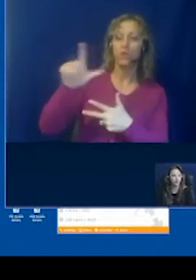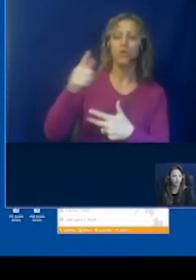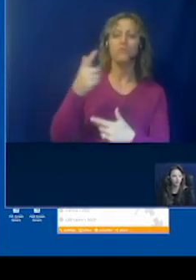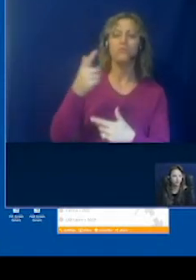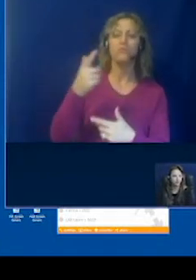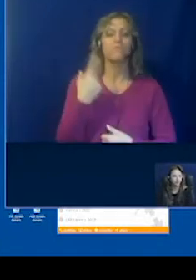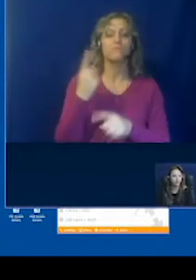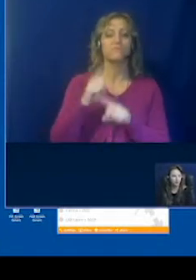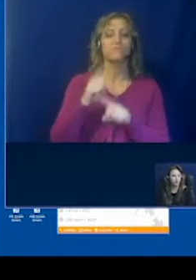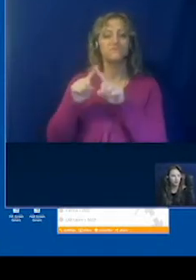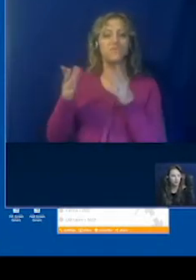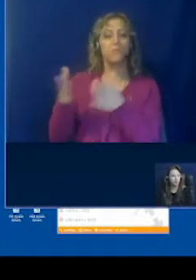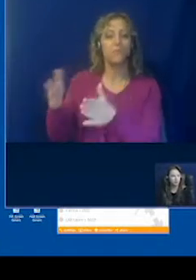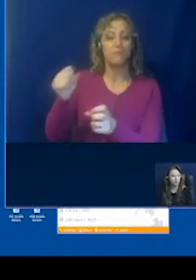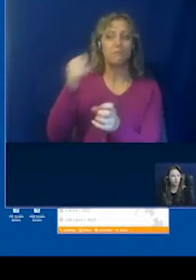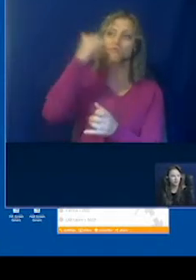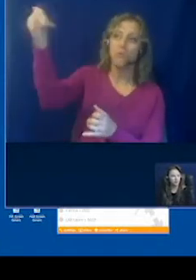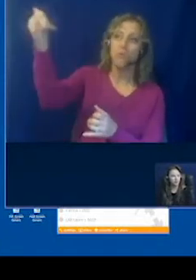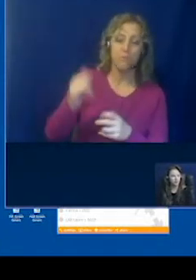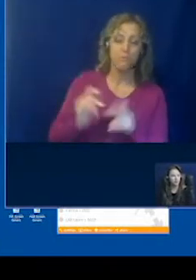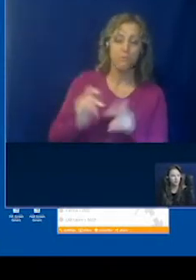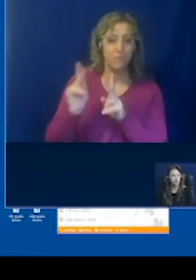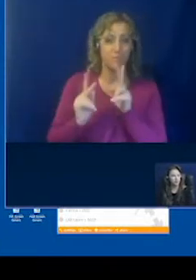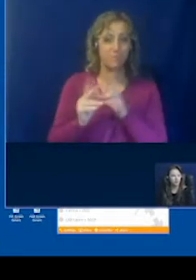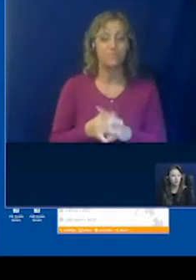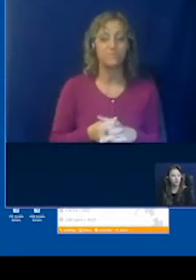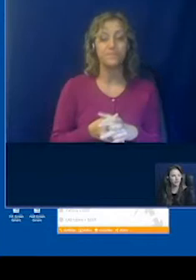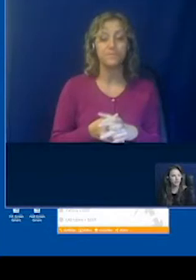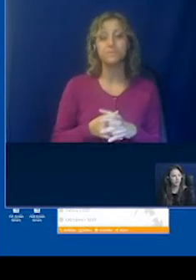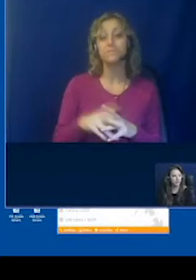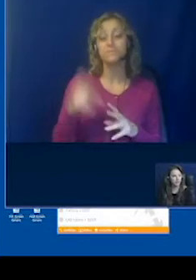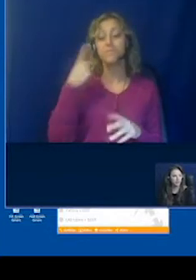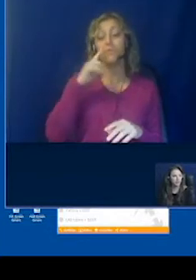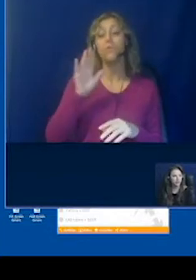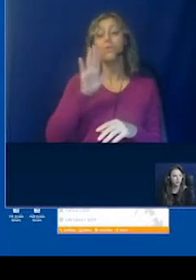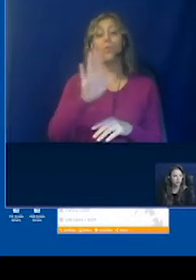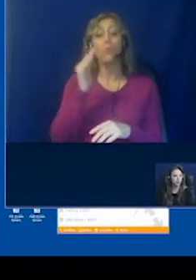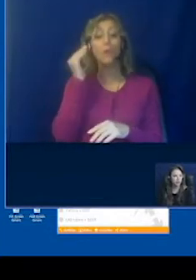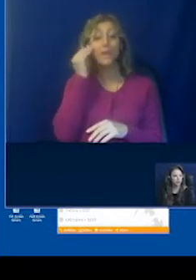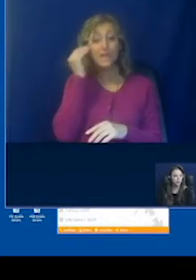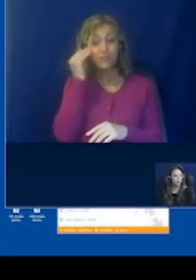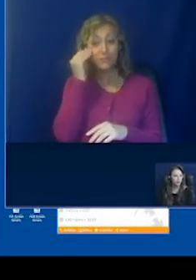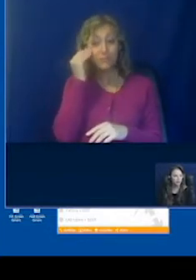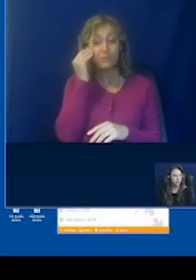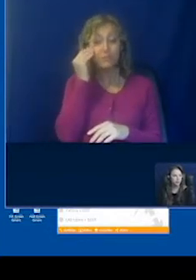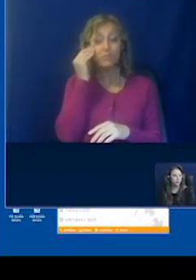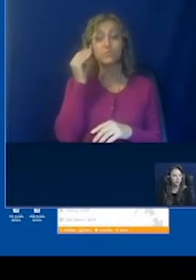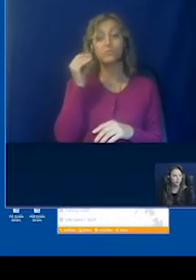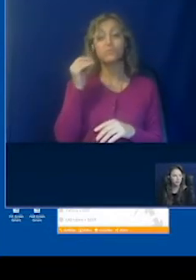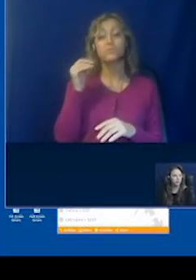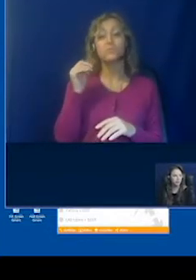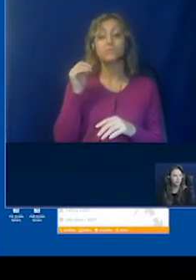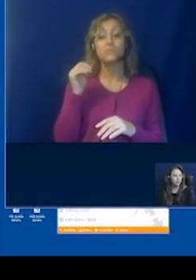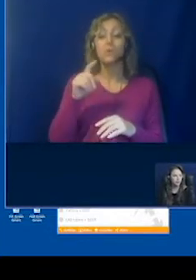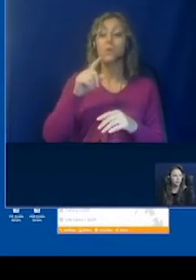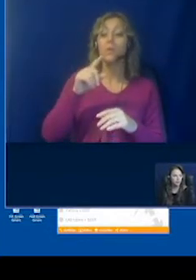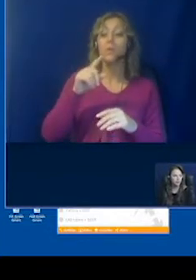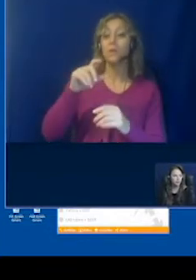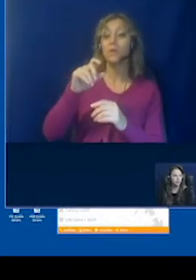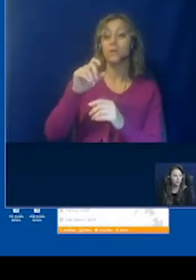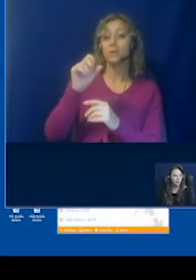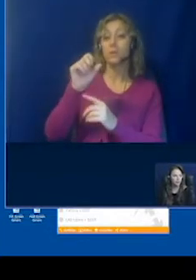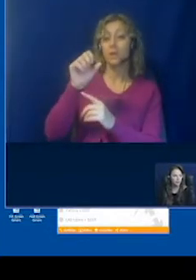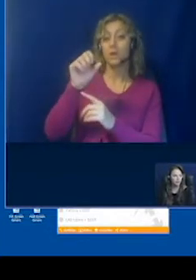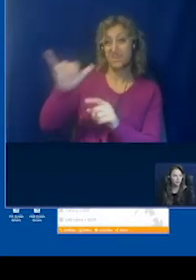call out. Just for your information, the application here at the